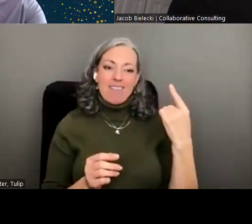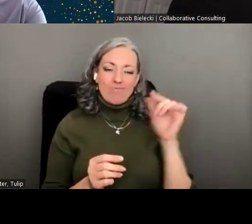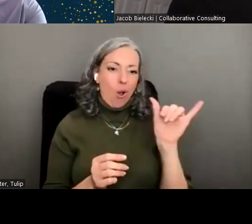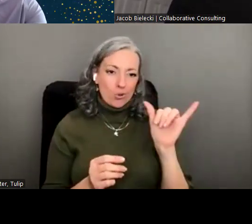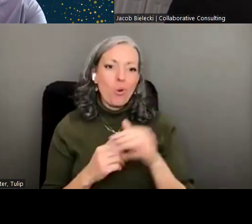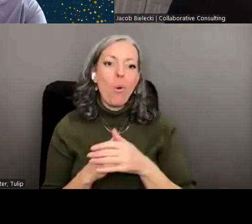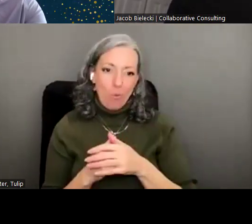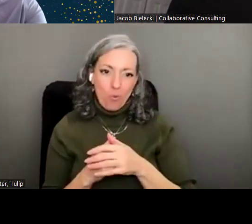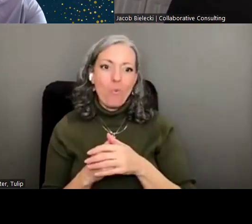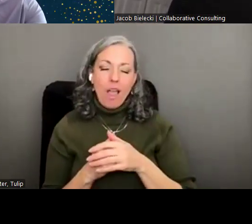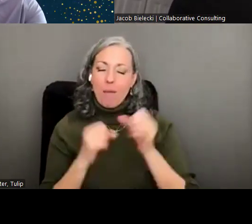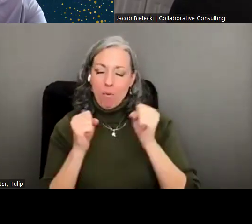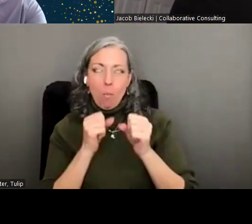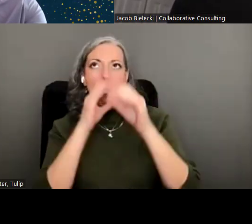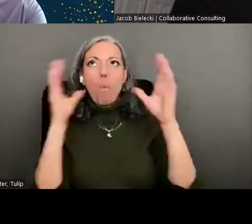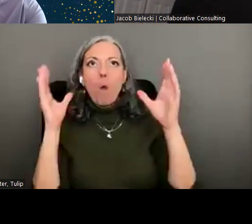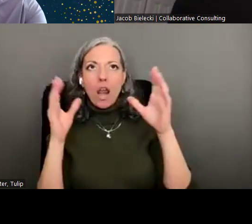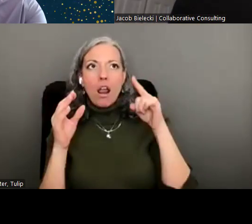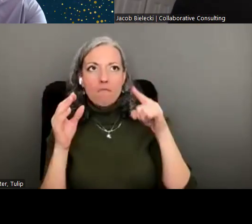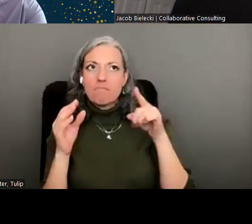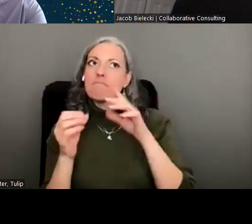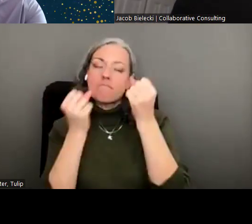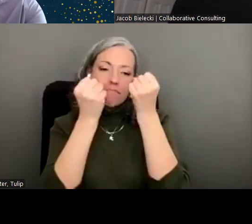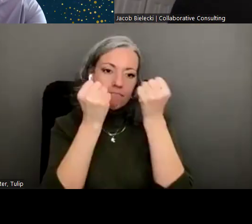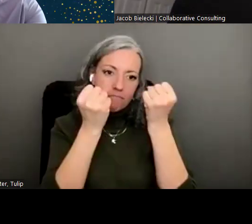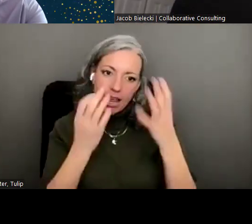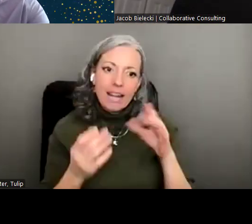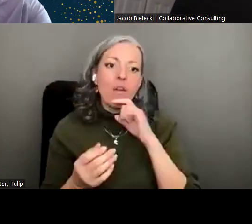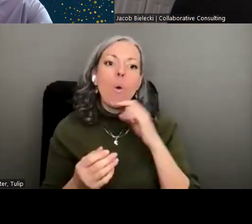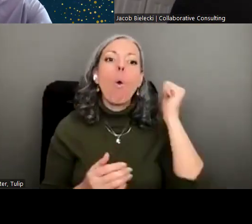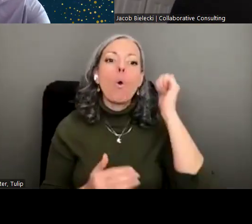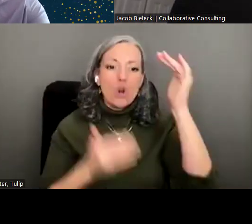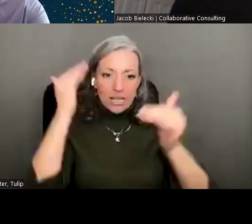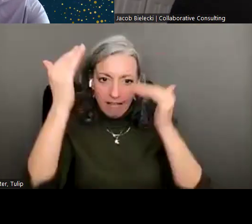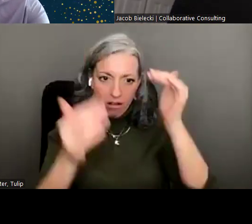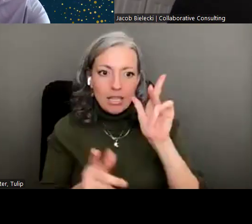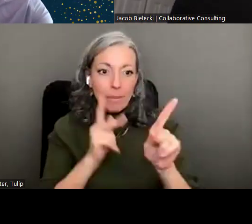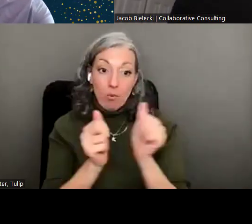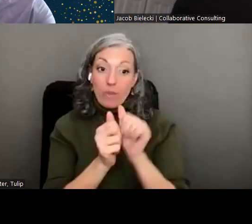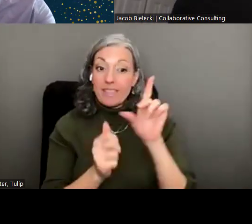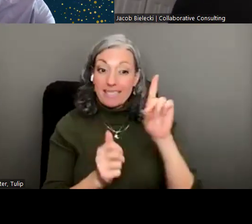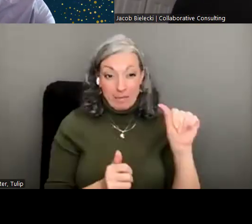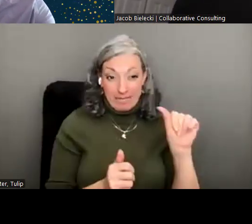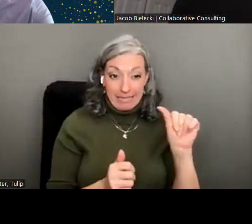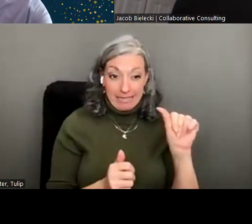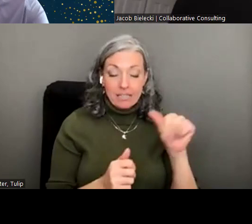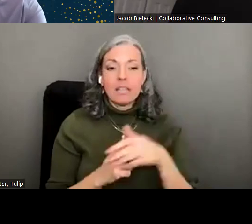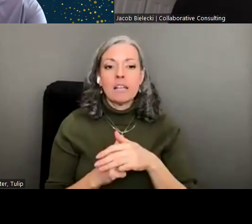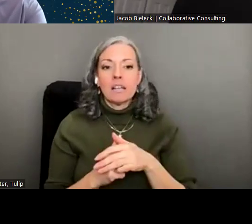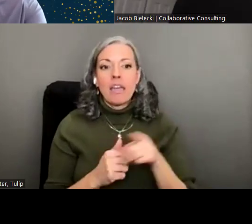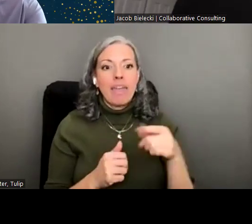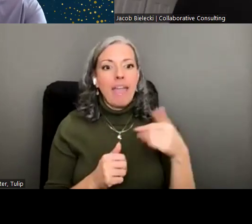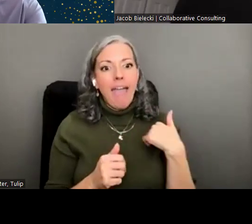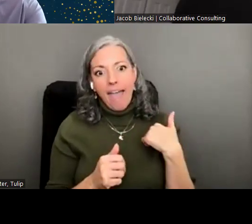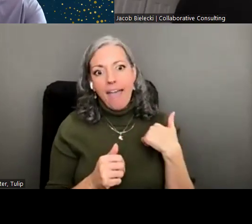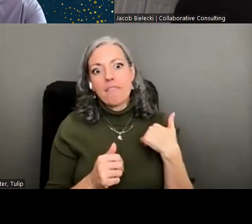am cognizant of the fact that many older adults and people with disabilities deal with paper more